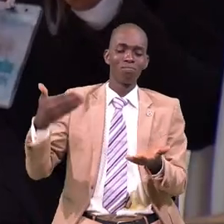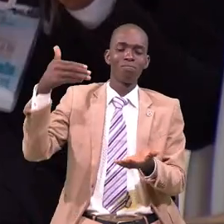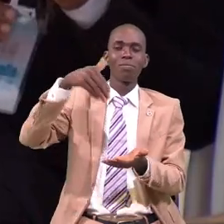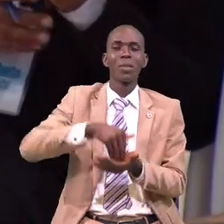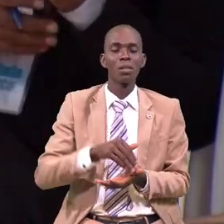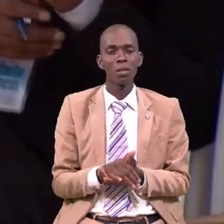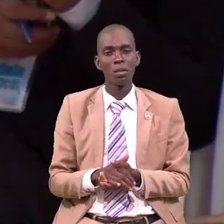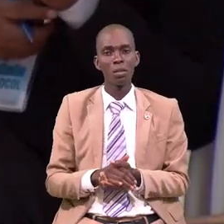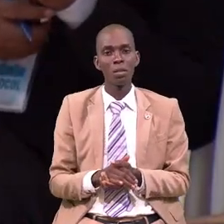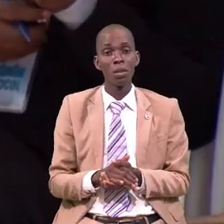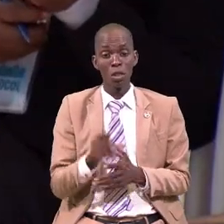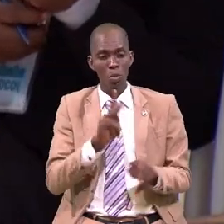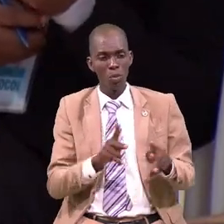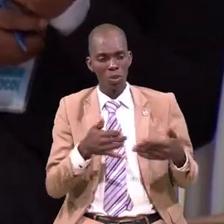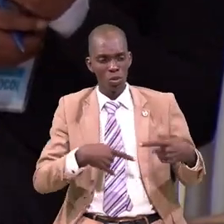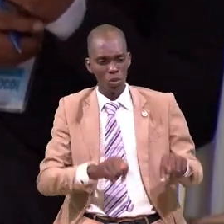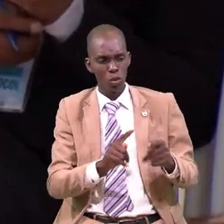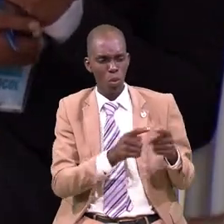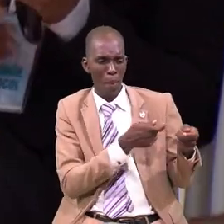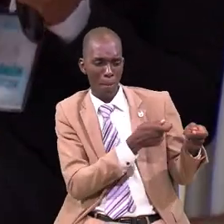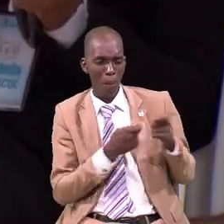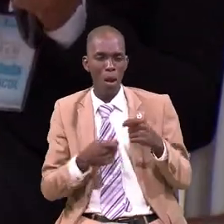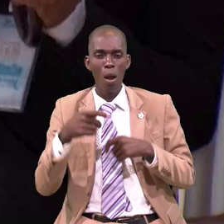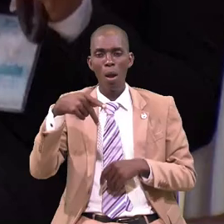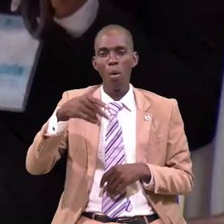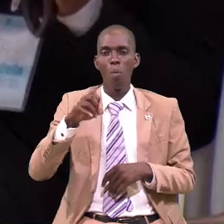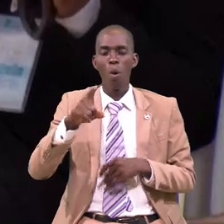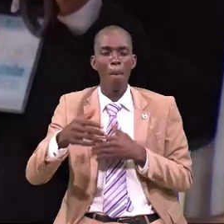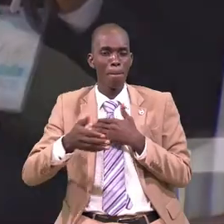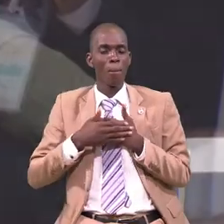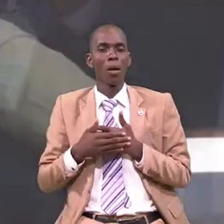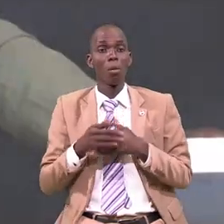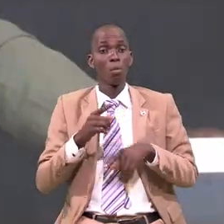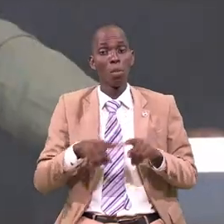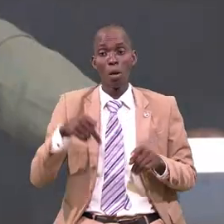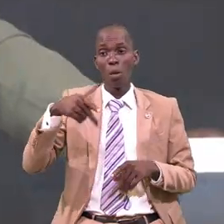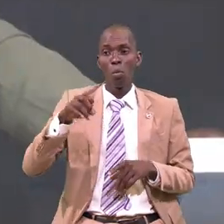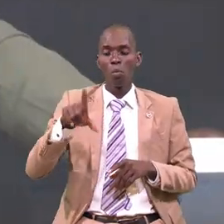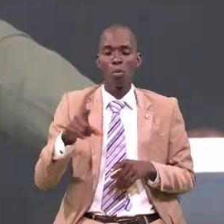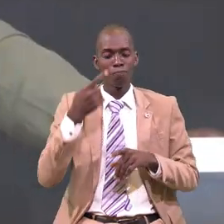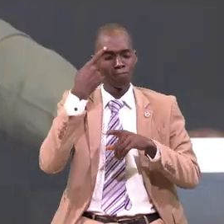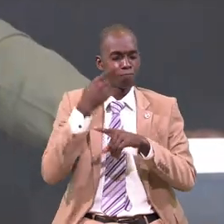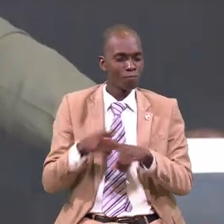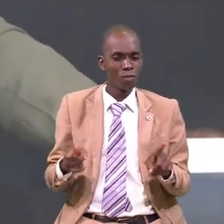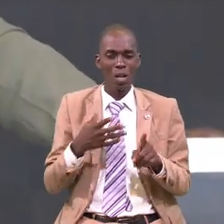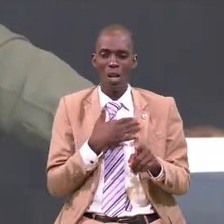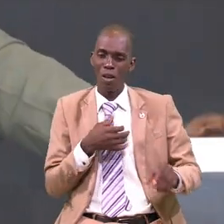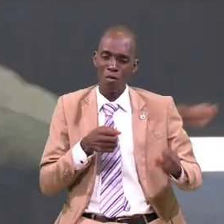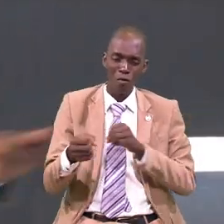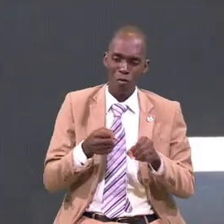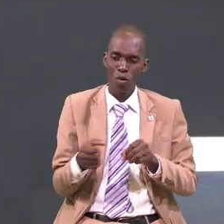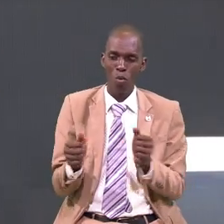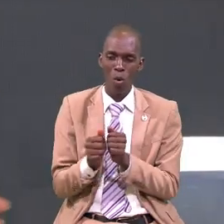They tried to bring him back. He fought with courage. He fought with